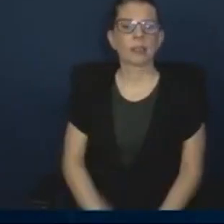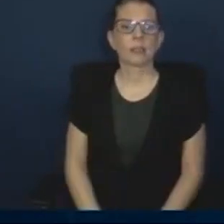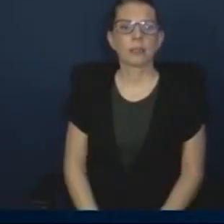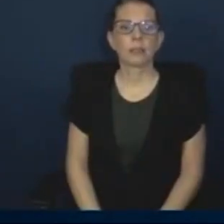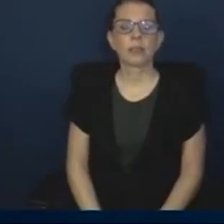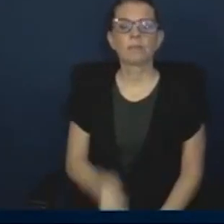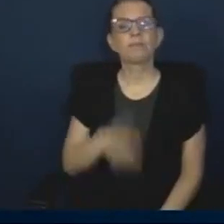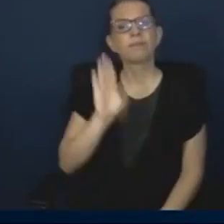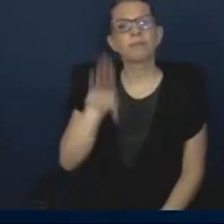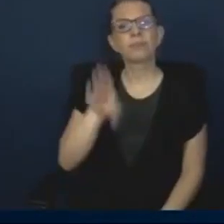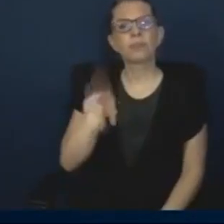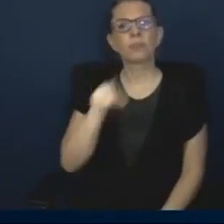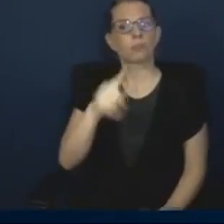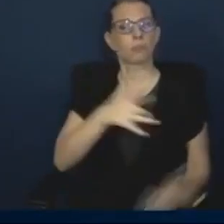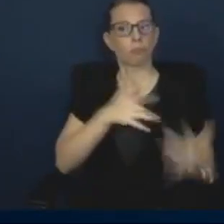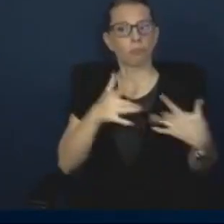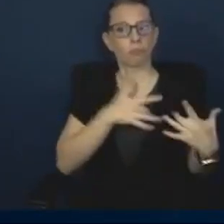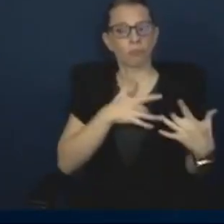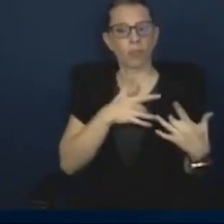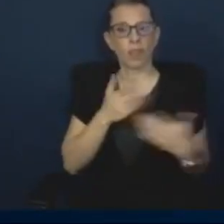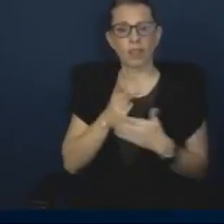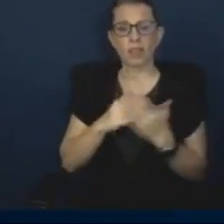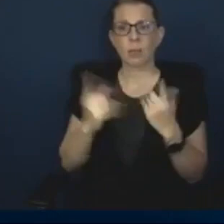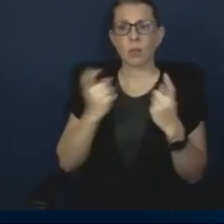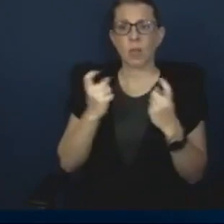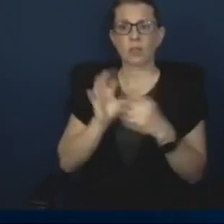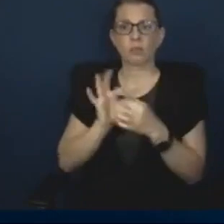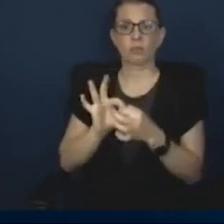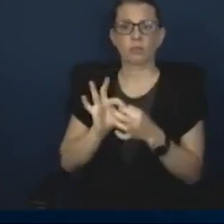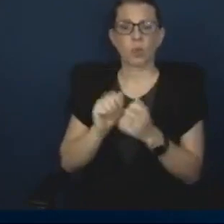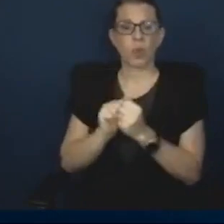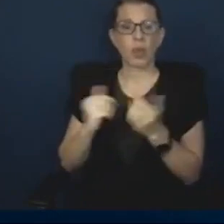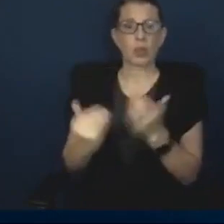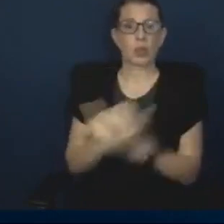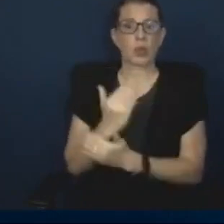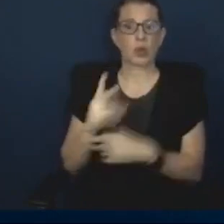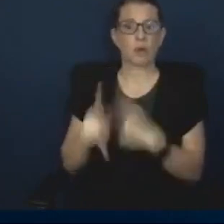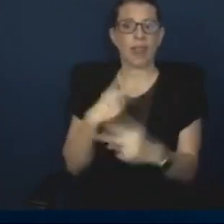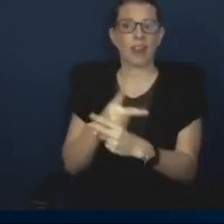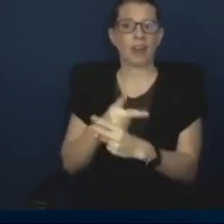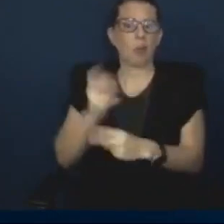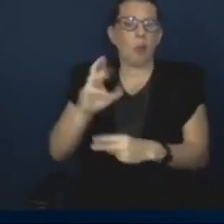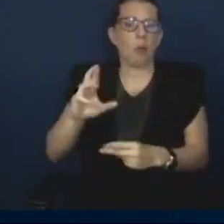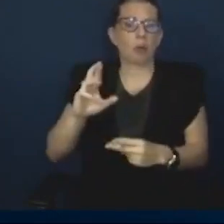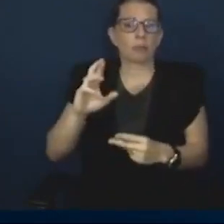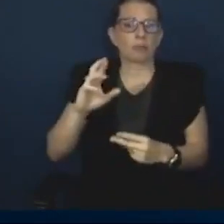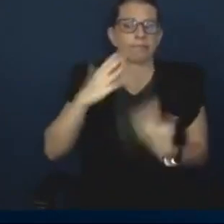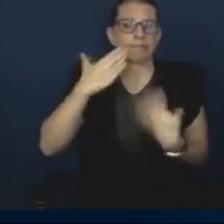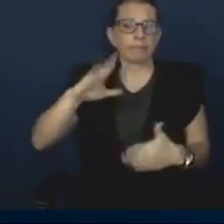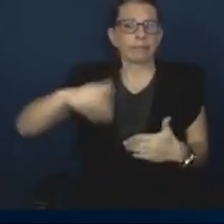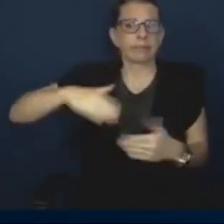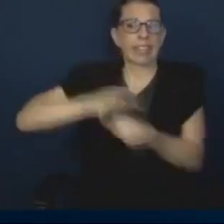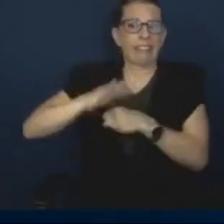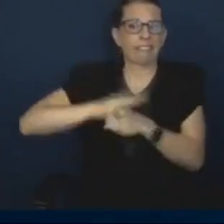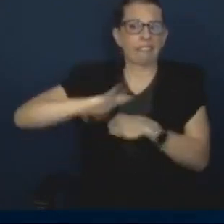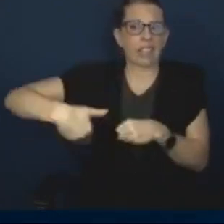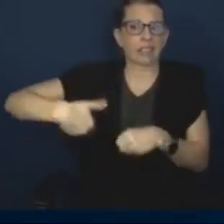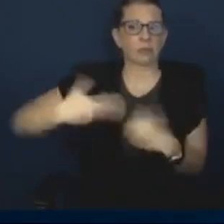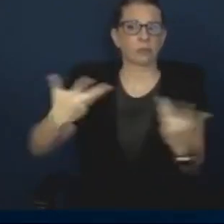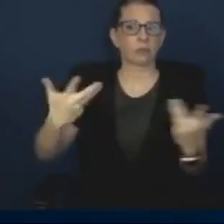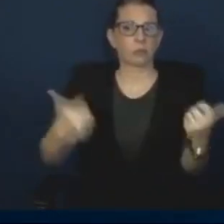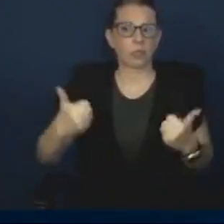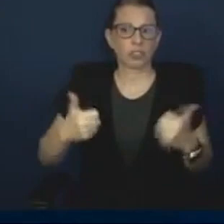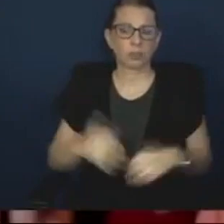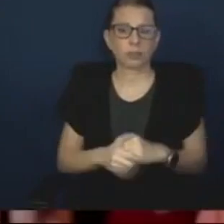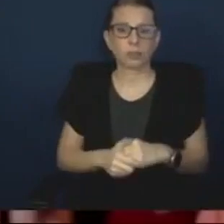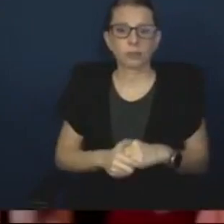about some of the questions arising around the Mu variant, or is it one we really don't know enough about? Well, it's another